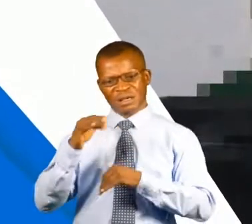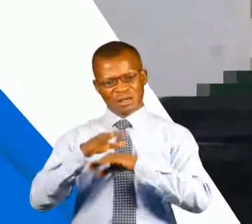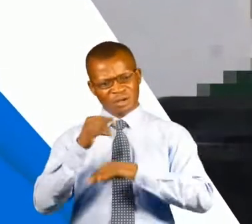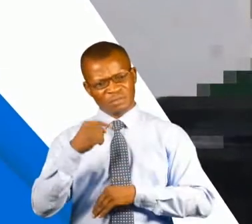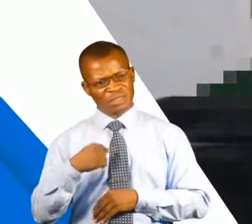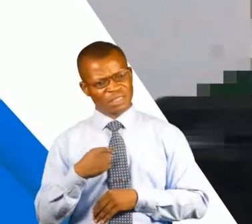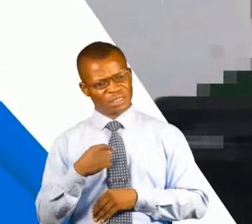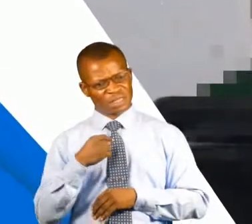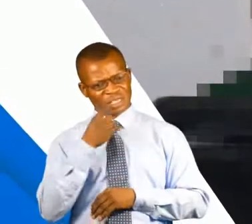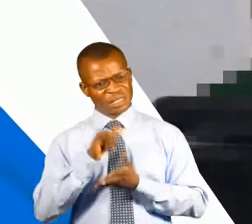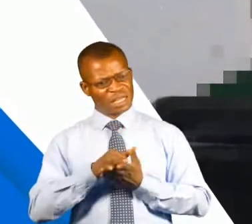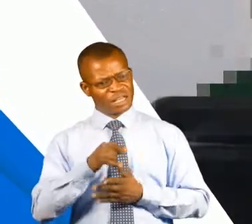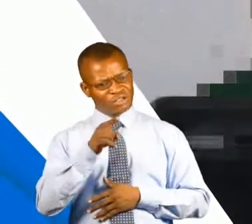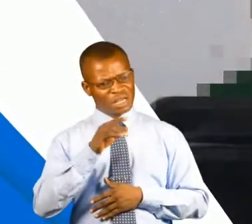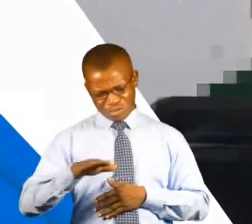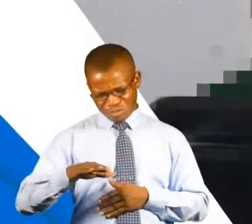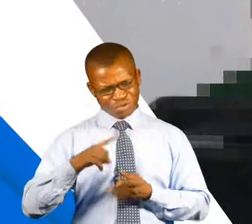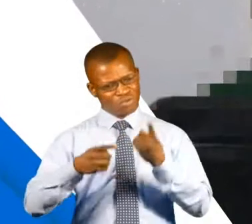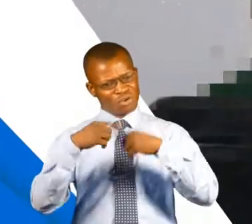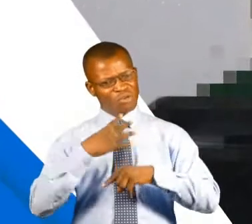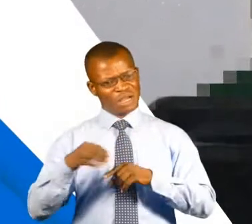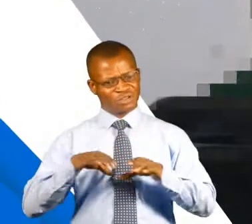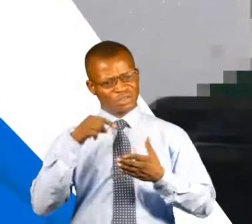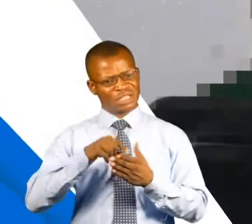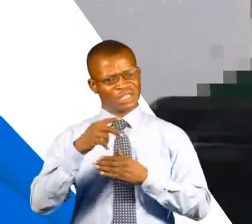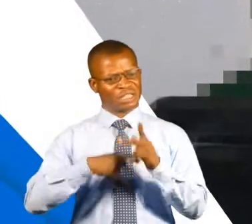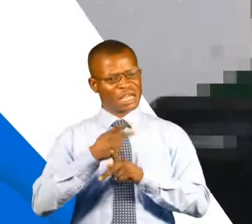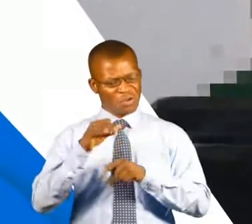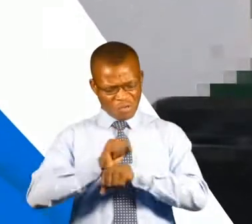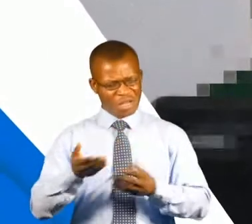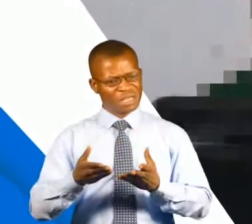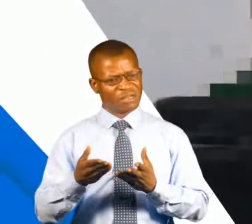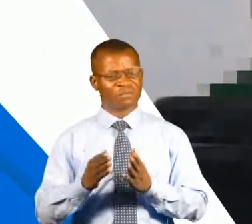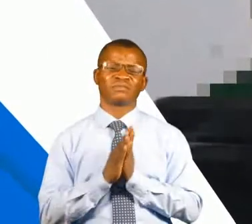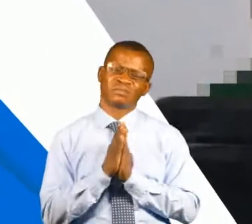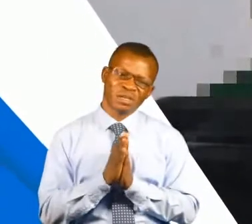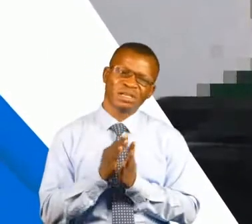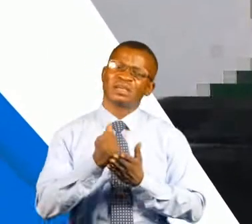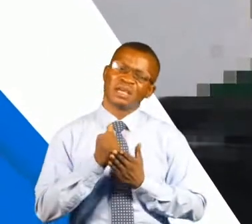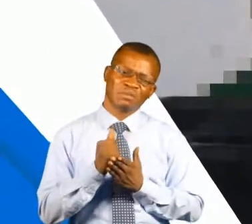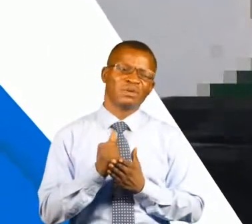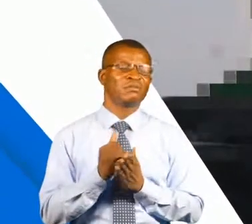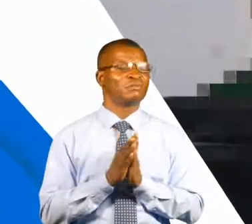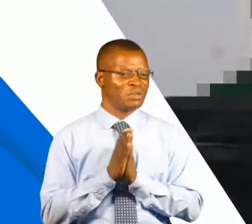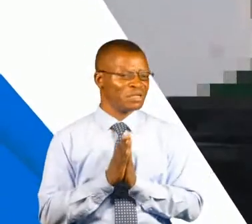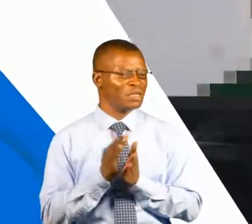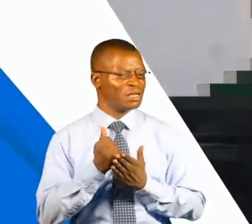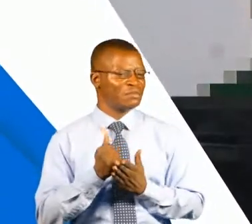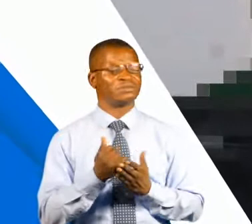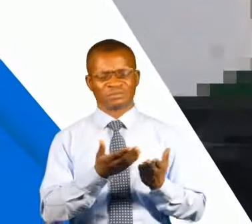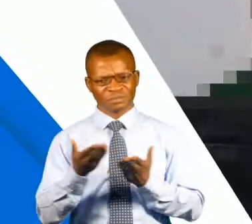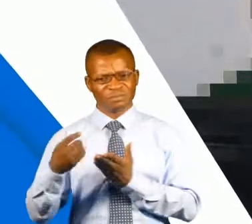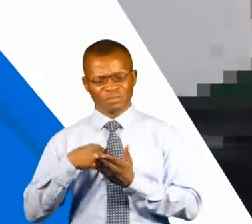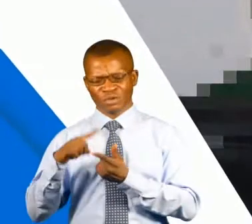that now call me. He say I'm very smart to come and do this kind of work here. And I beg the man, please,